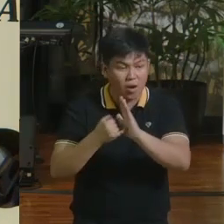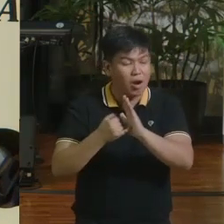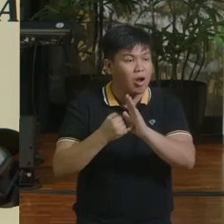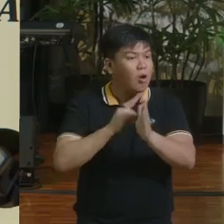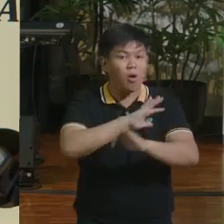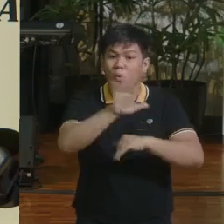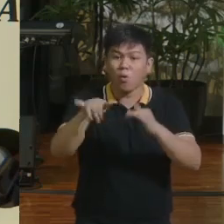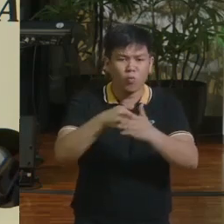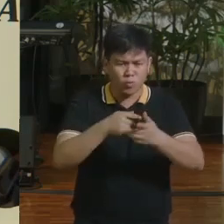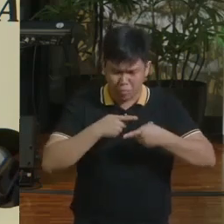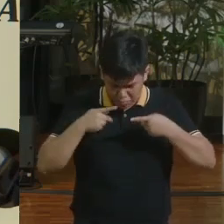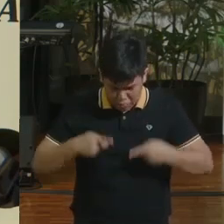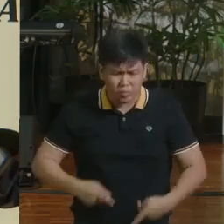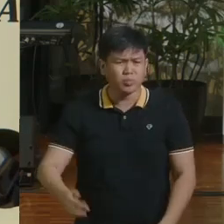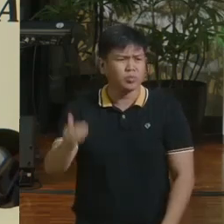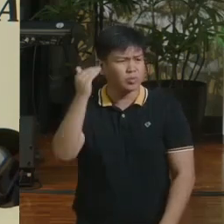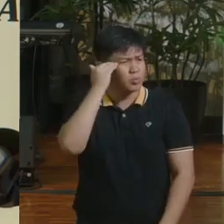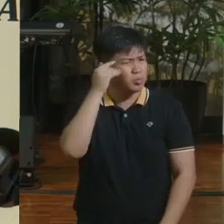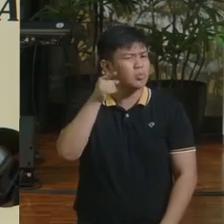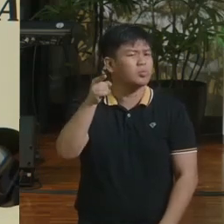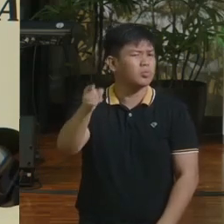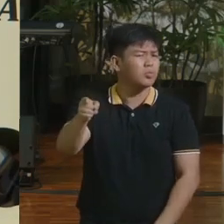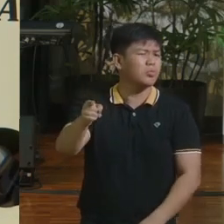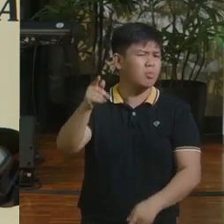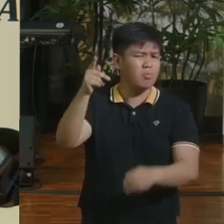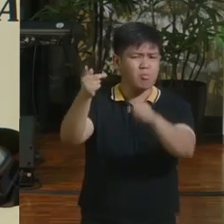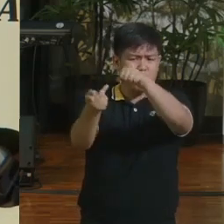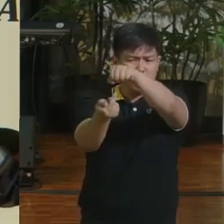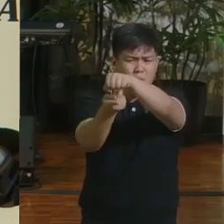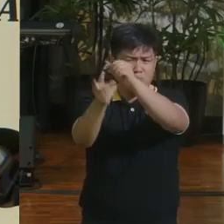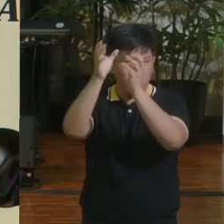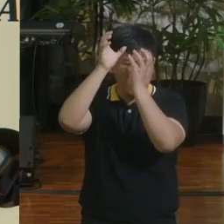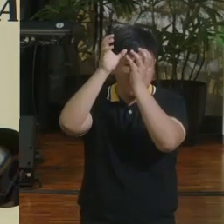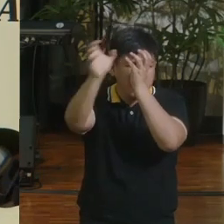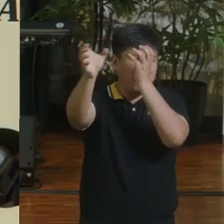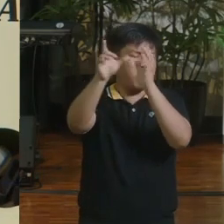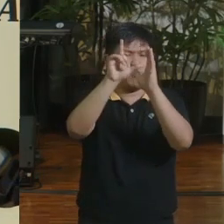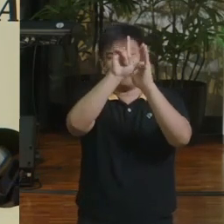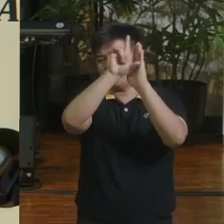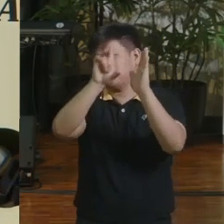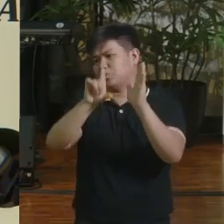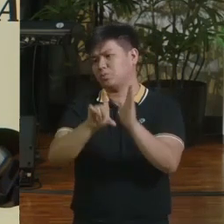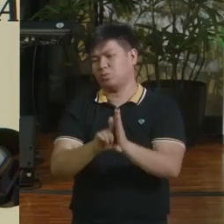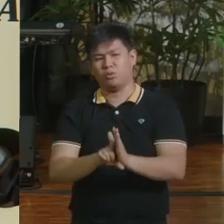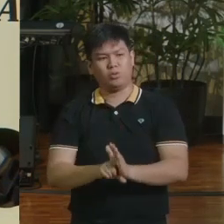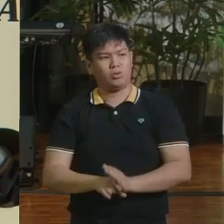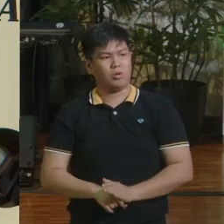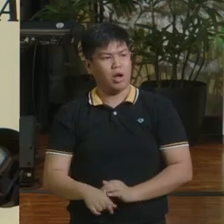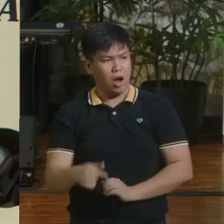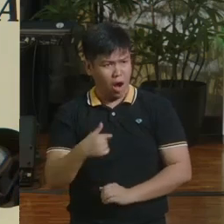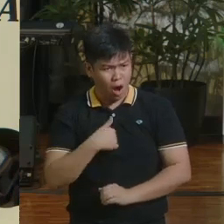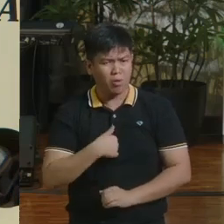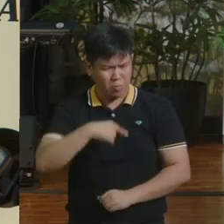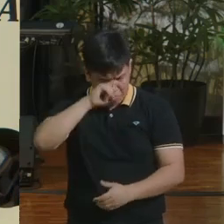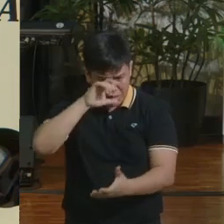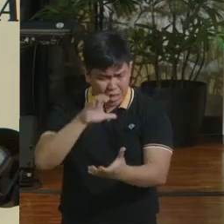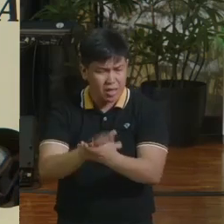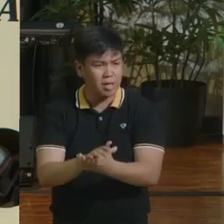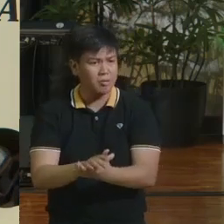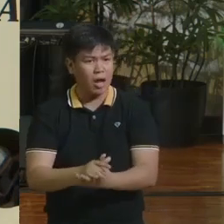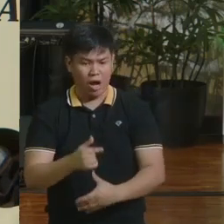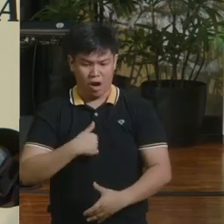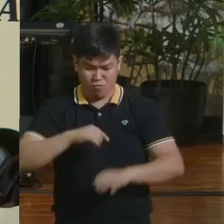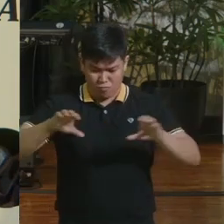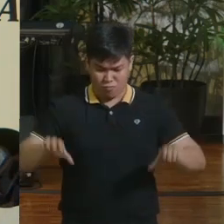by all the Jews. Sabi niya sa verses 9 to 11, I myself was convinced that I ought to do